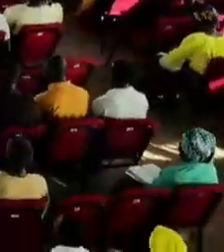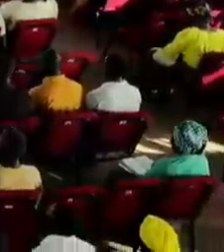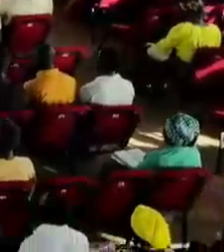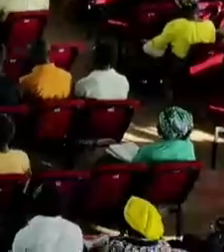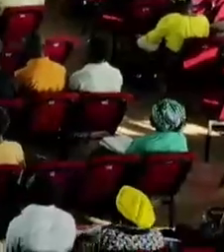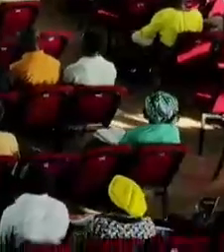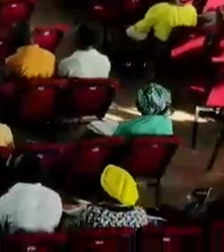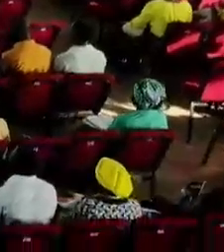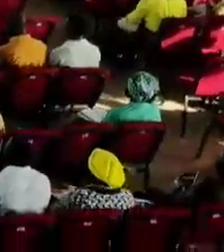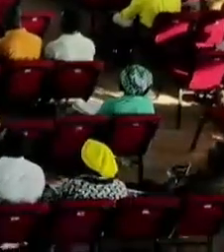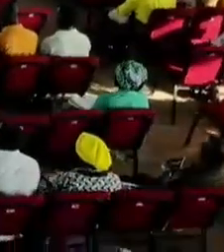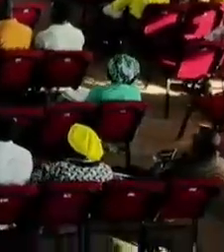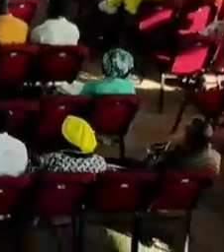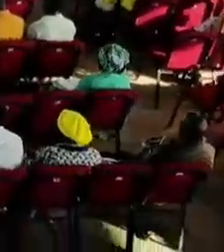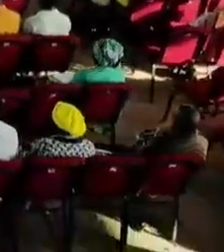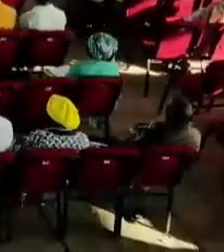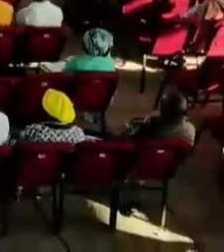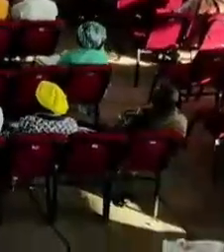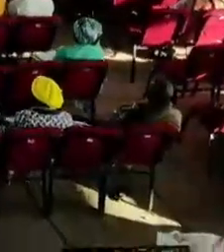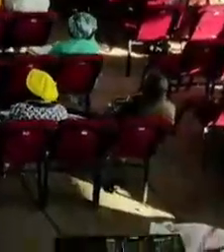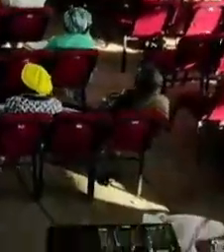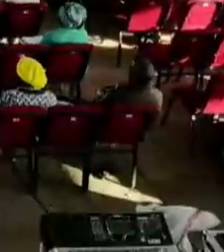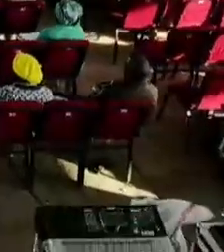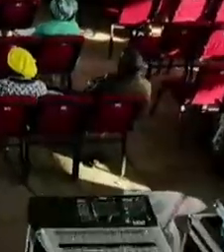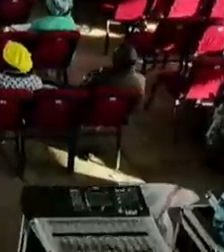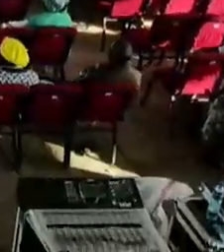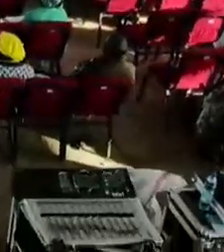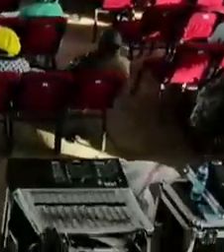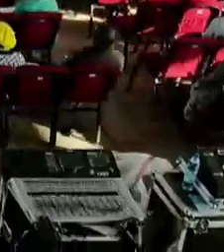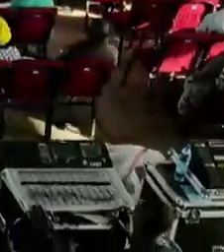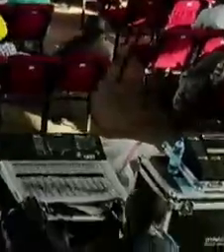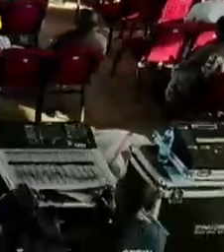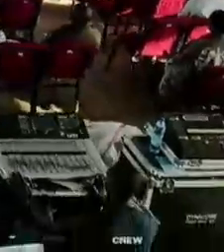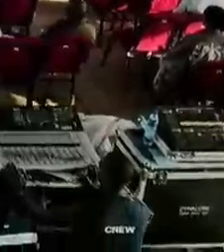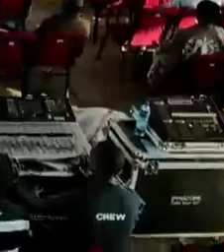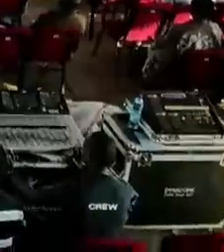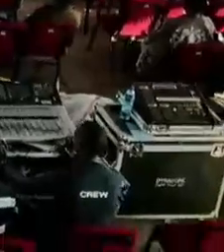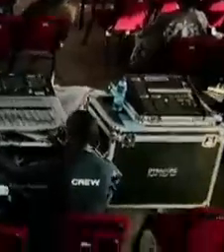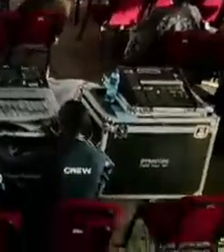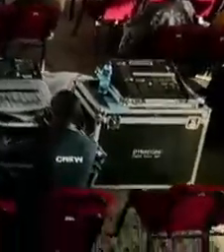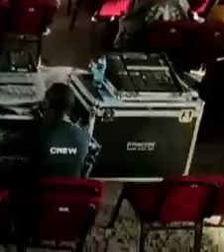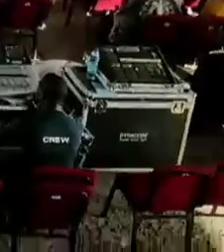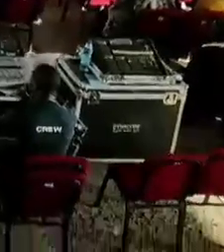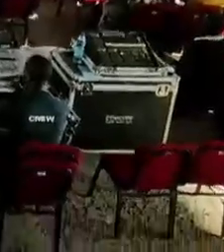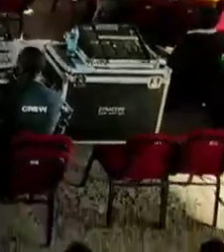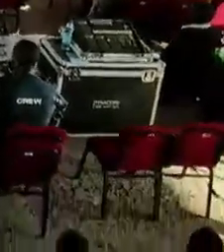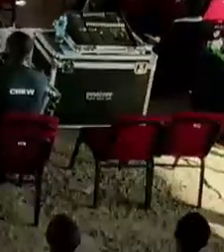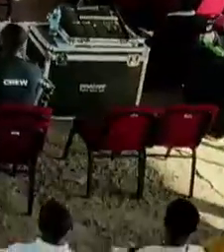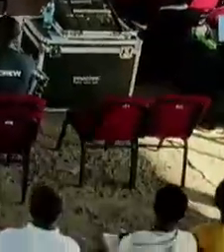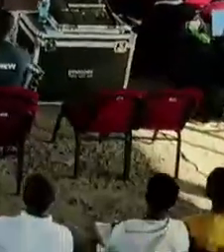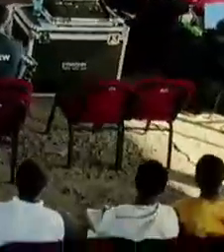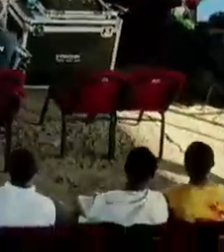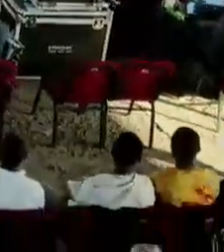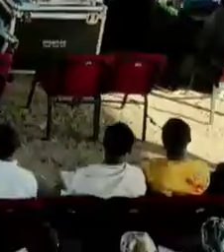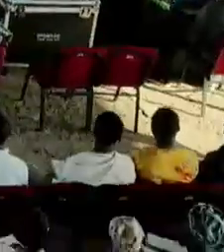now at the border of the promised land. They had come out of Egypt. Part one of